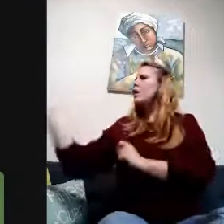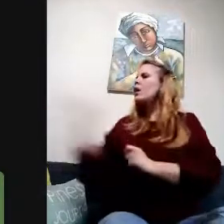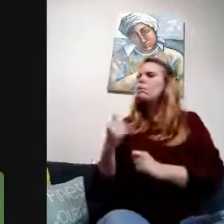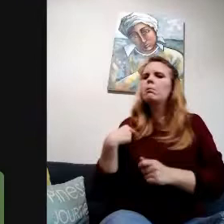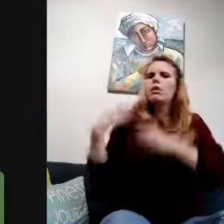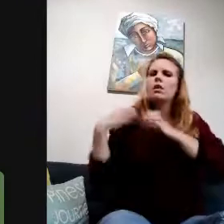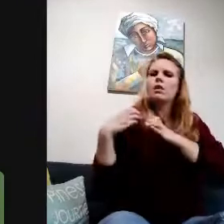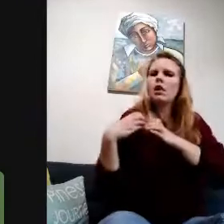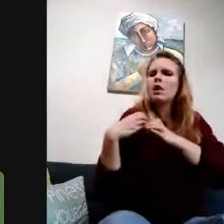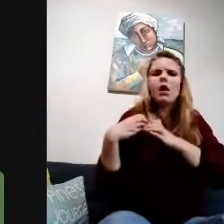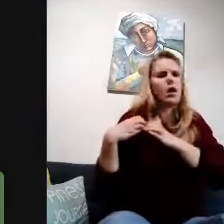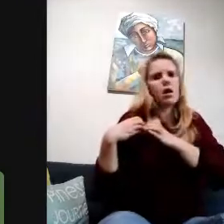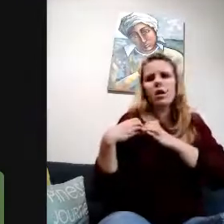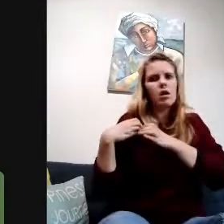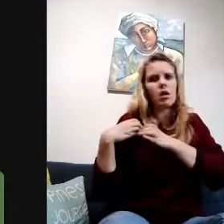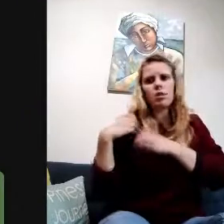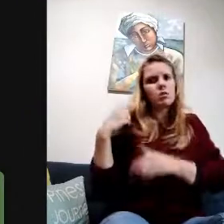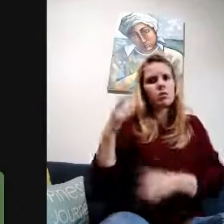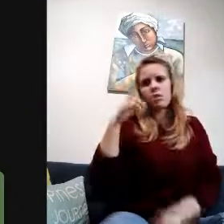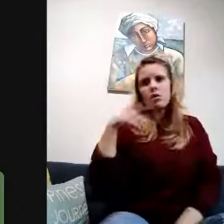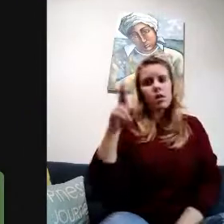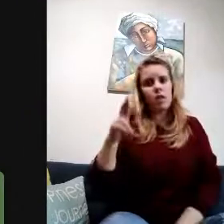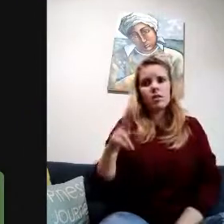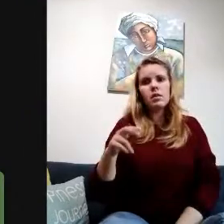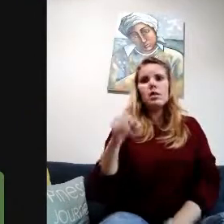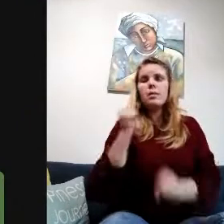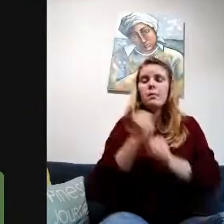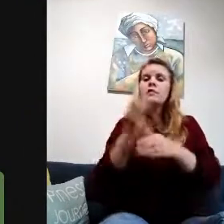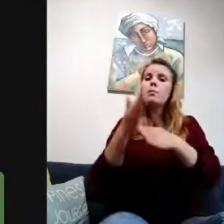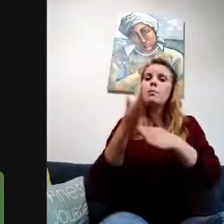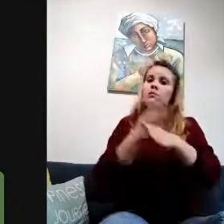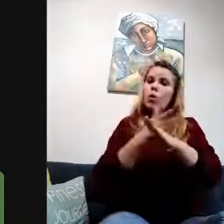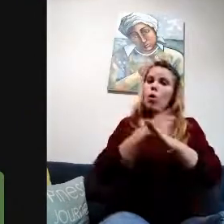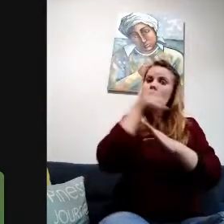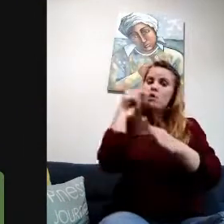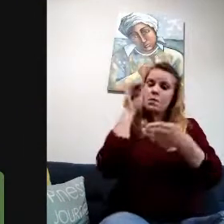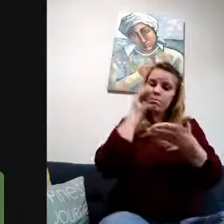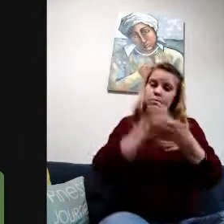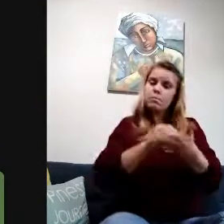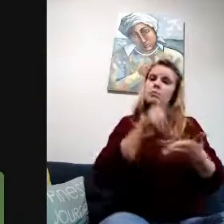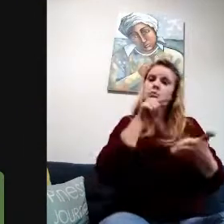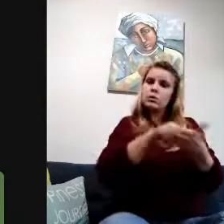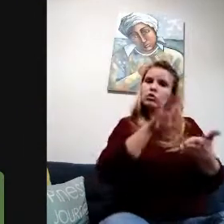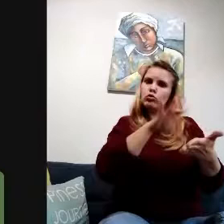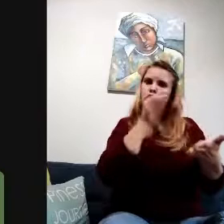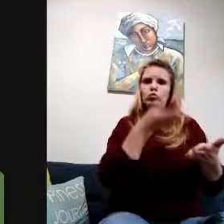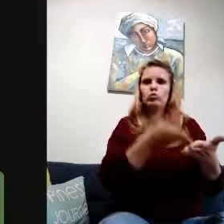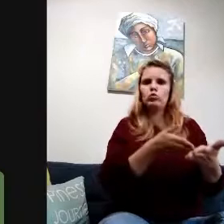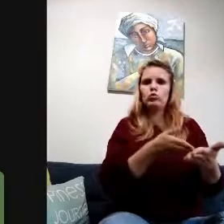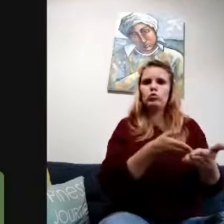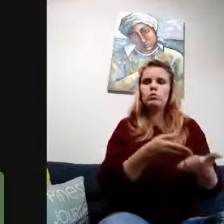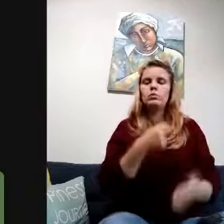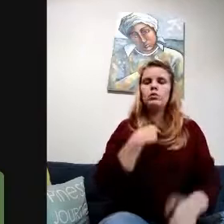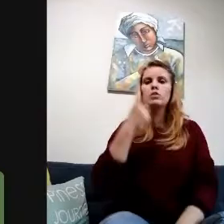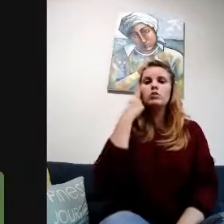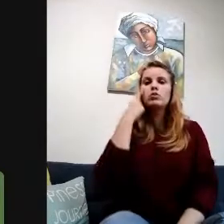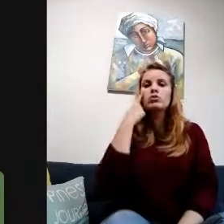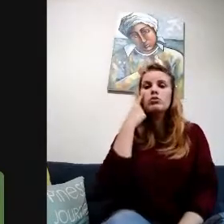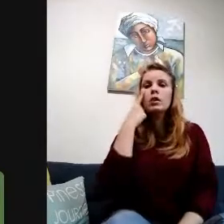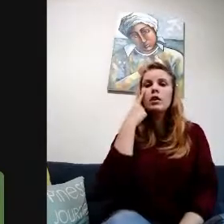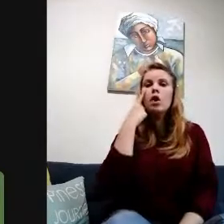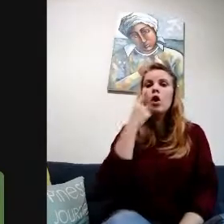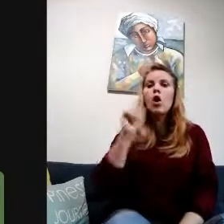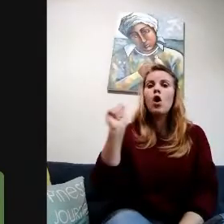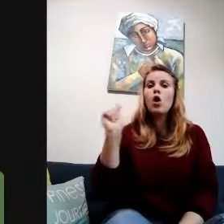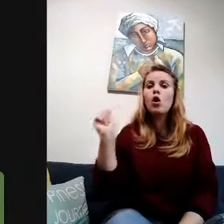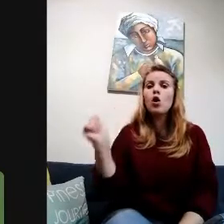event. Yeah, if I look at the terms of the competition of the tournament on golf carts and caddies,